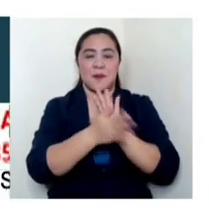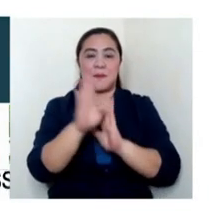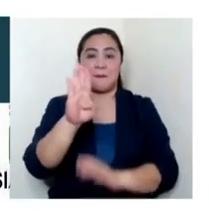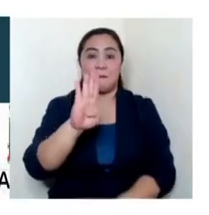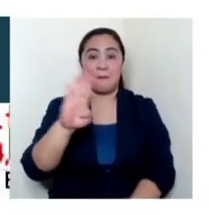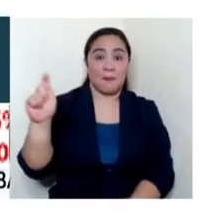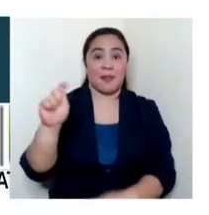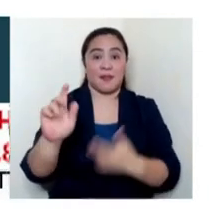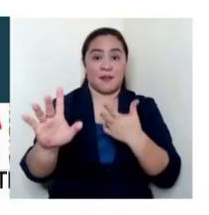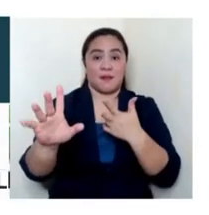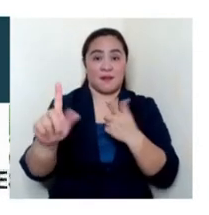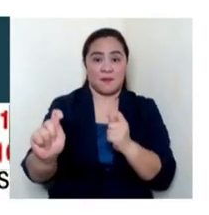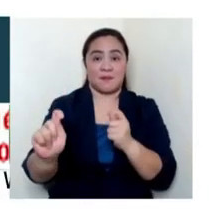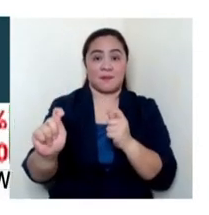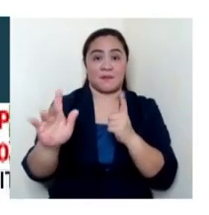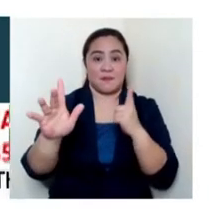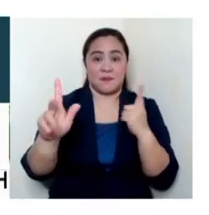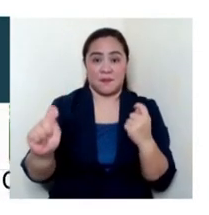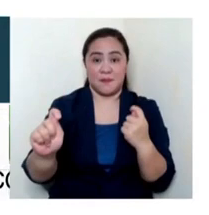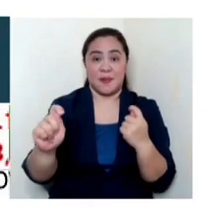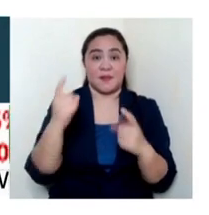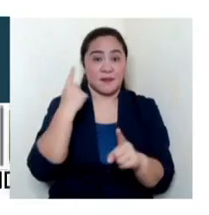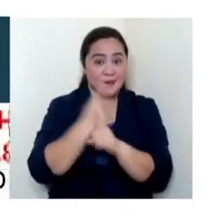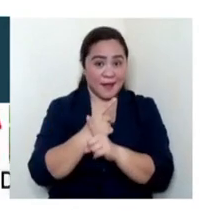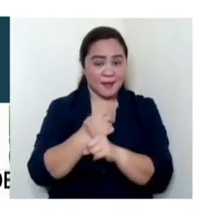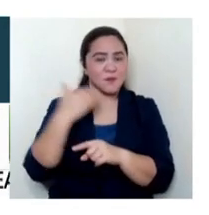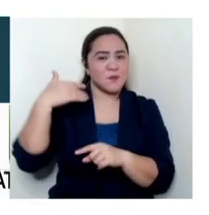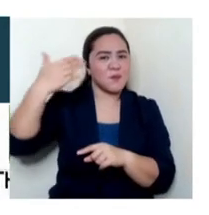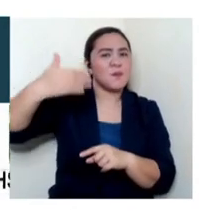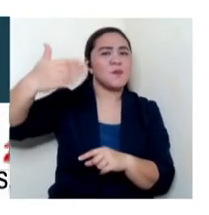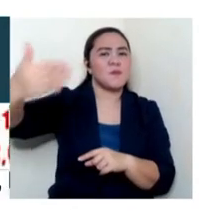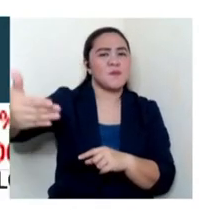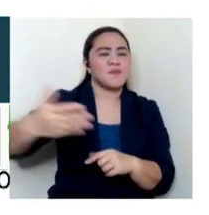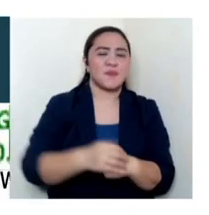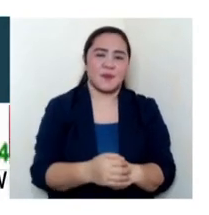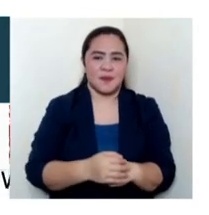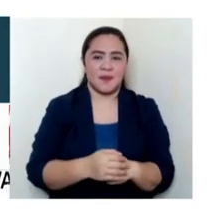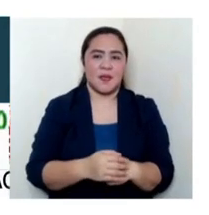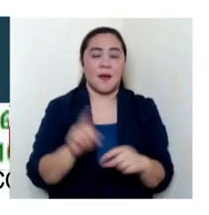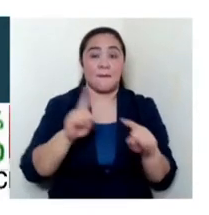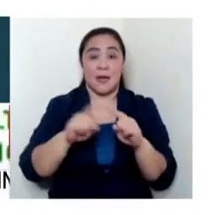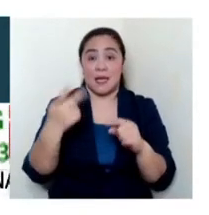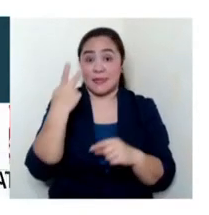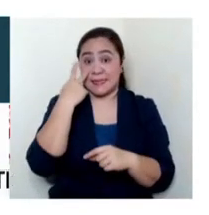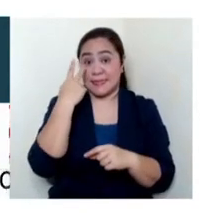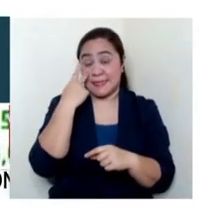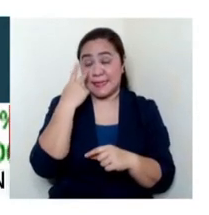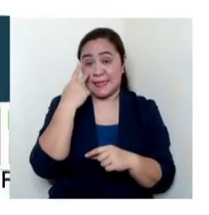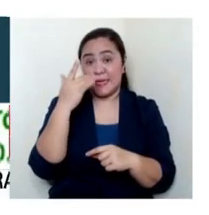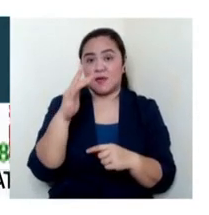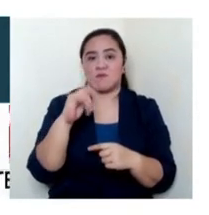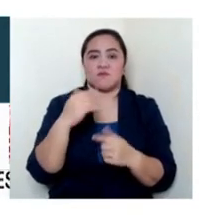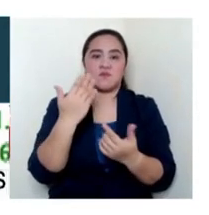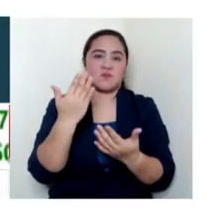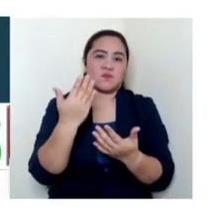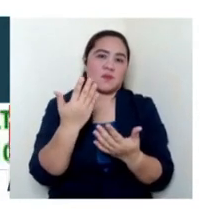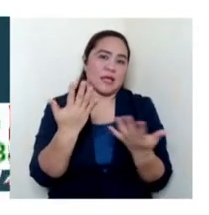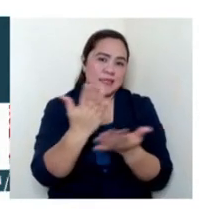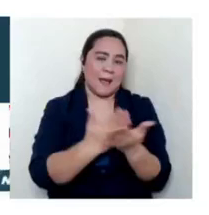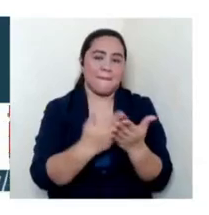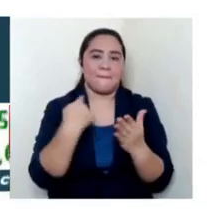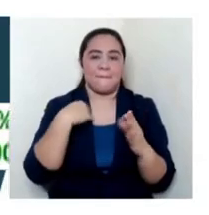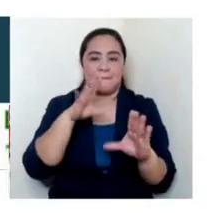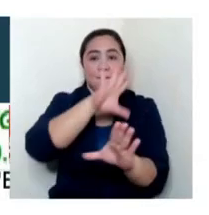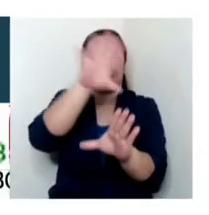your appearance in several slates, even if you haven't appeared on Bongbong Marcos's slate